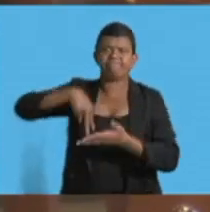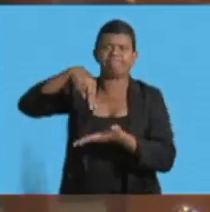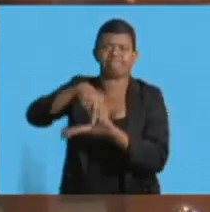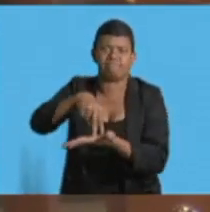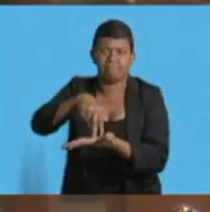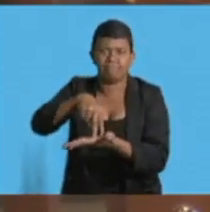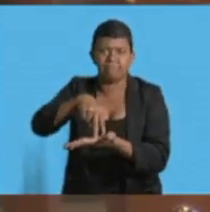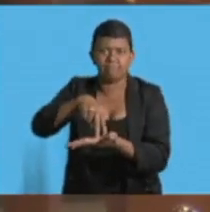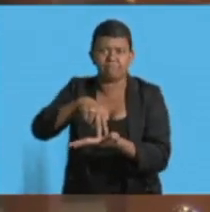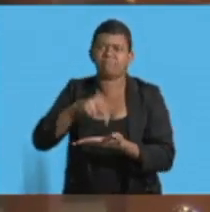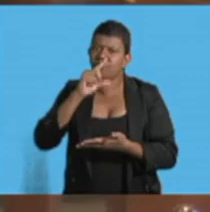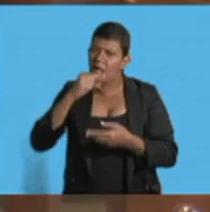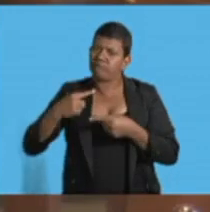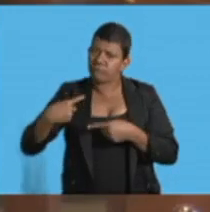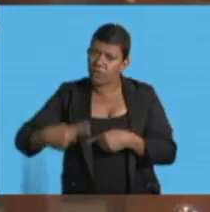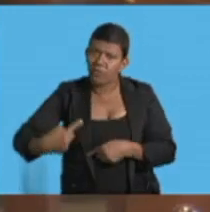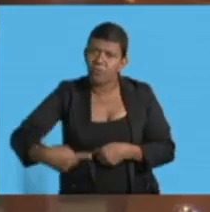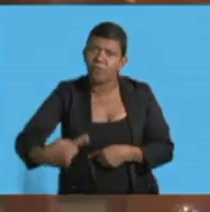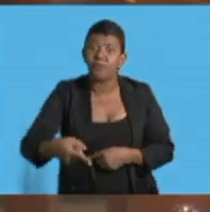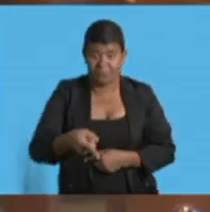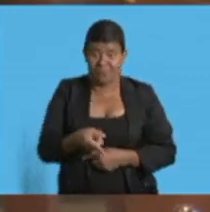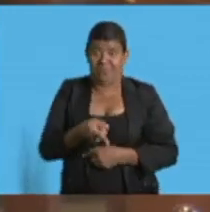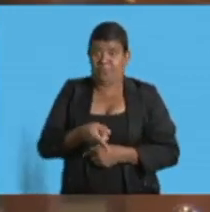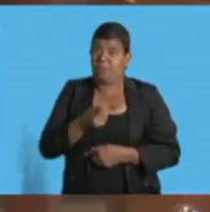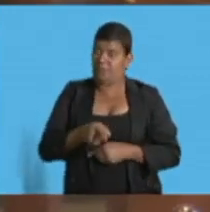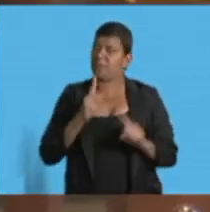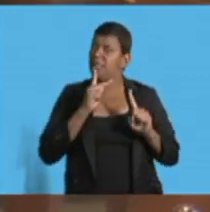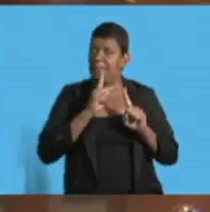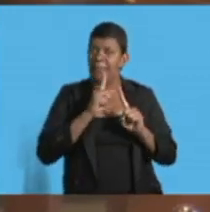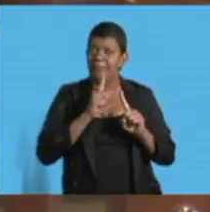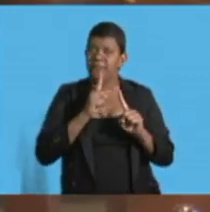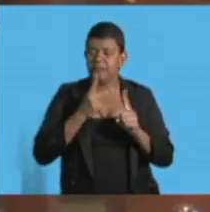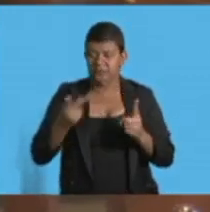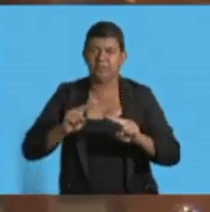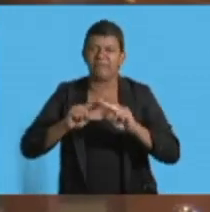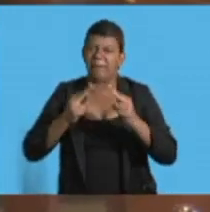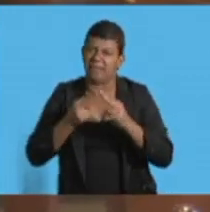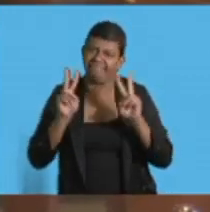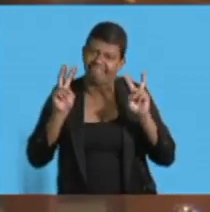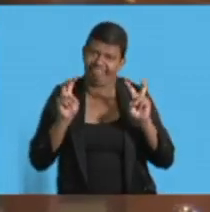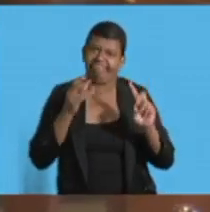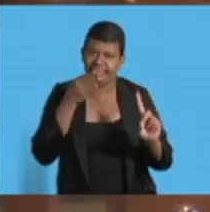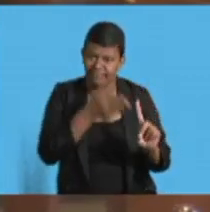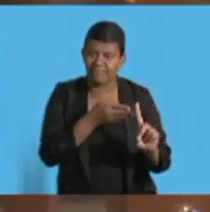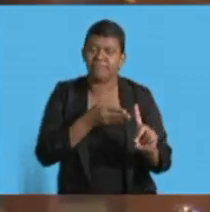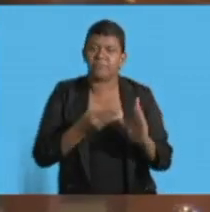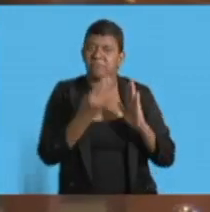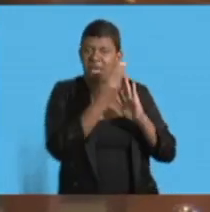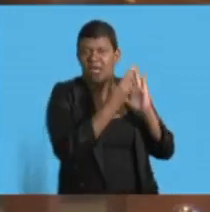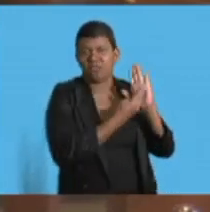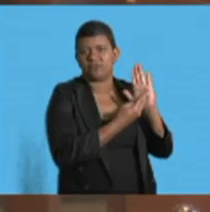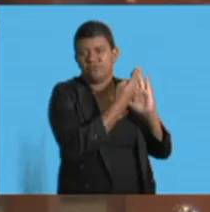of this family budget. Madam Speaker, on the social service sector,